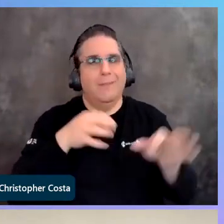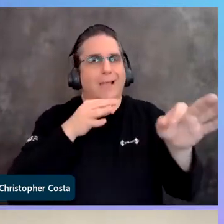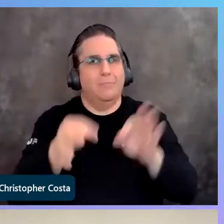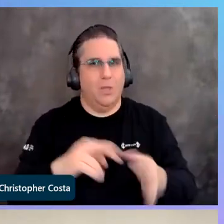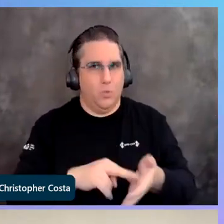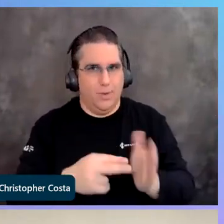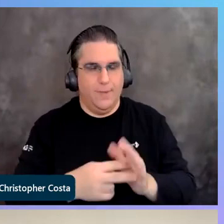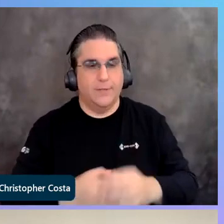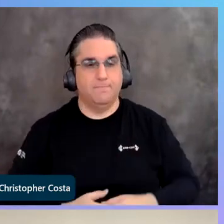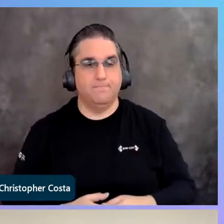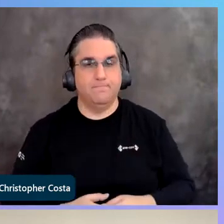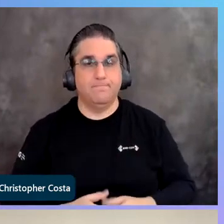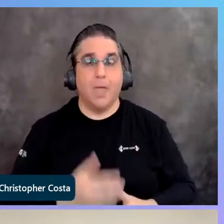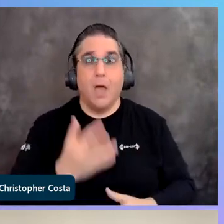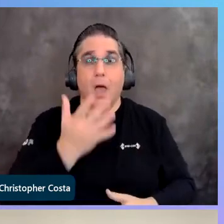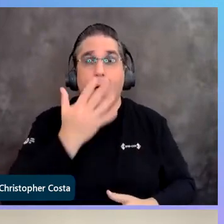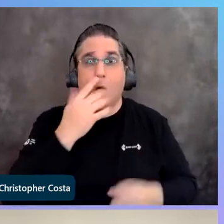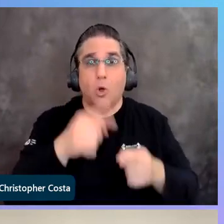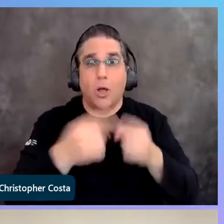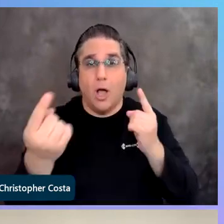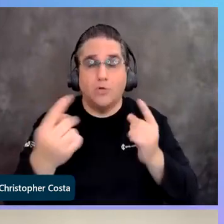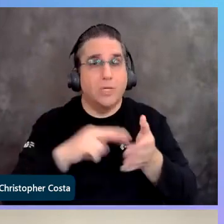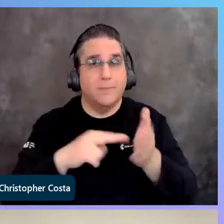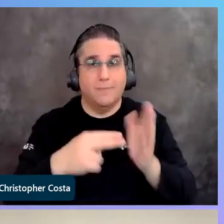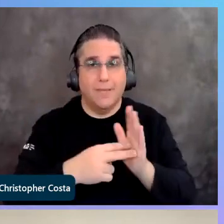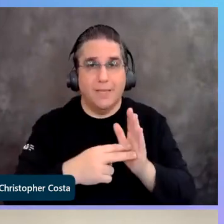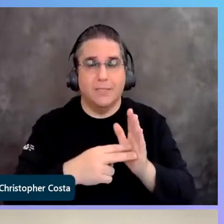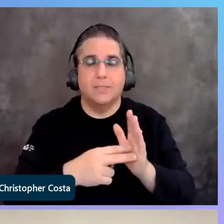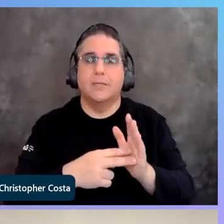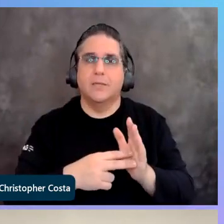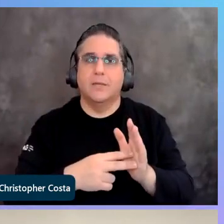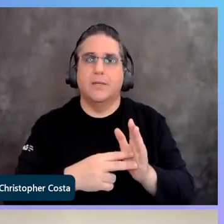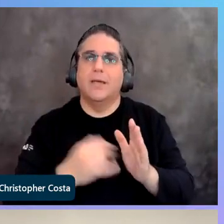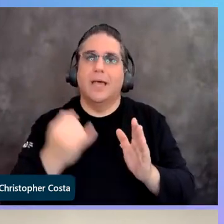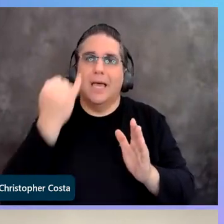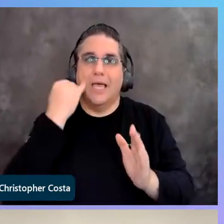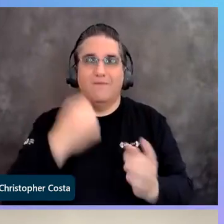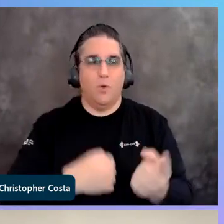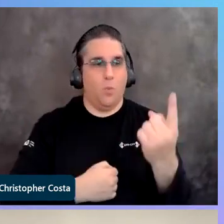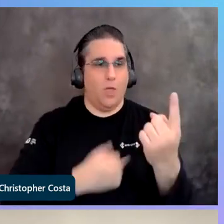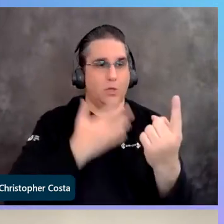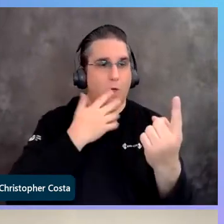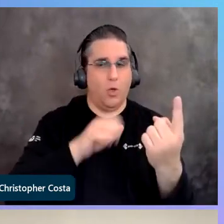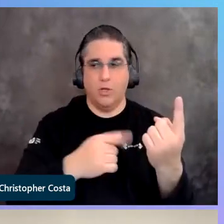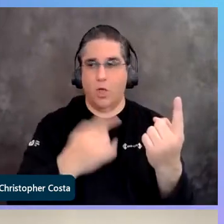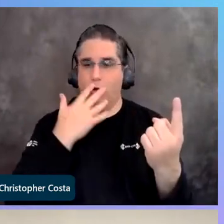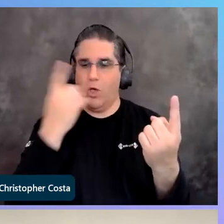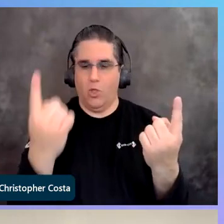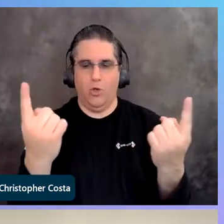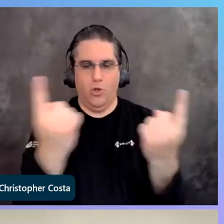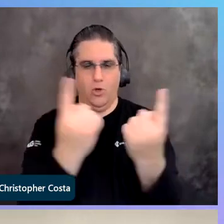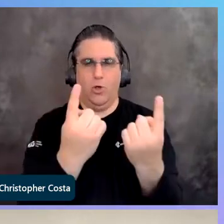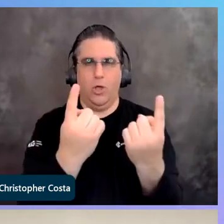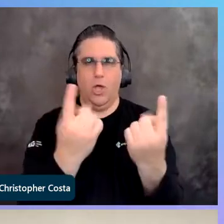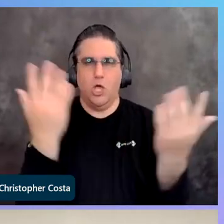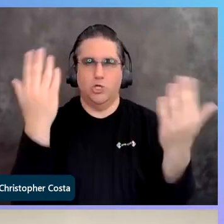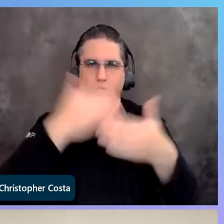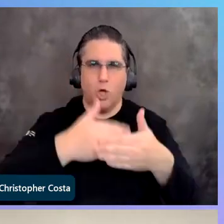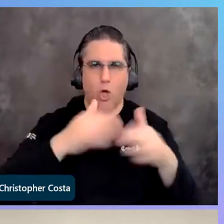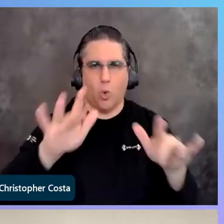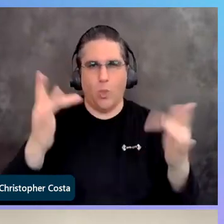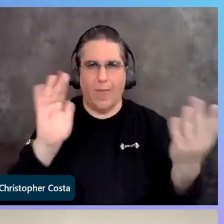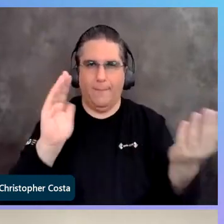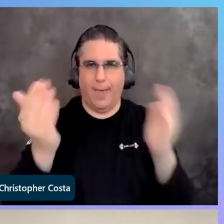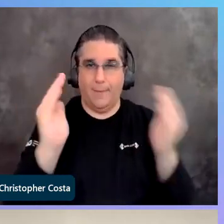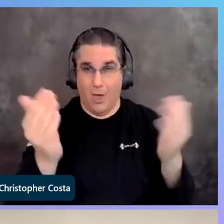So color contrast refers to how dark or how light one color is compared to another. Black, in comparison